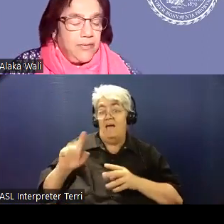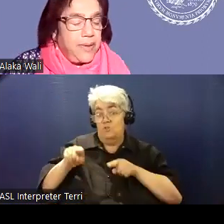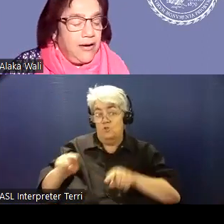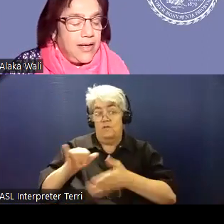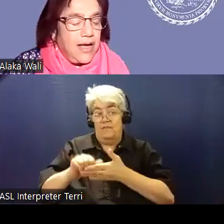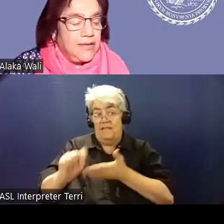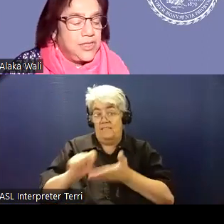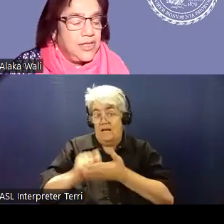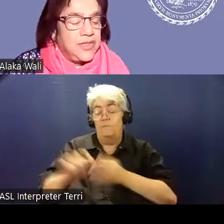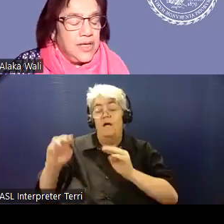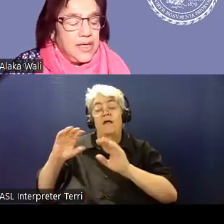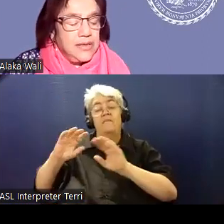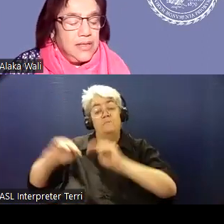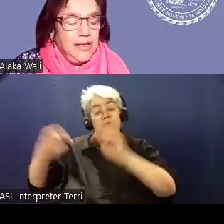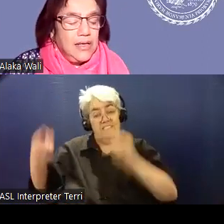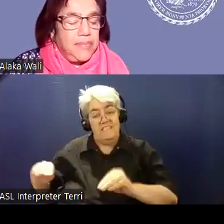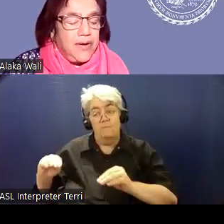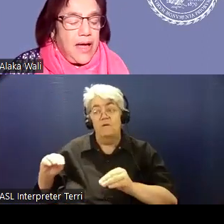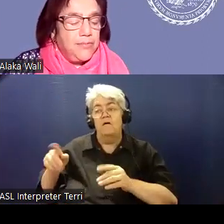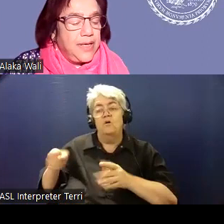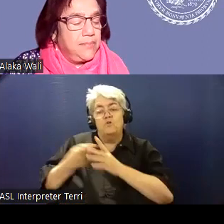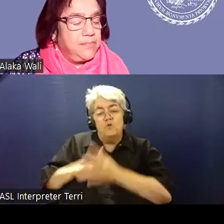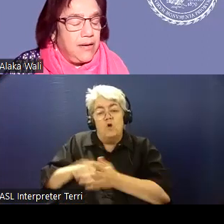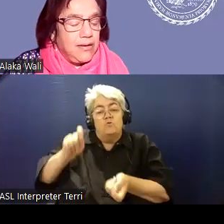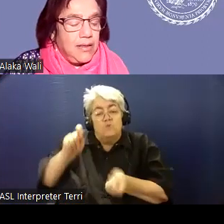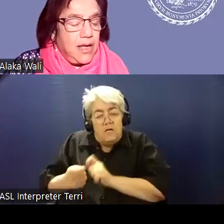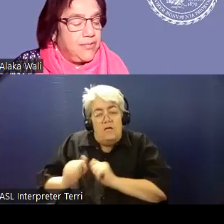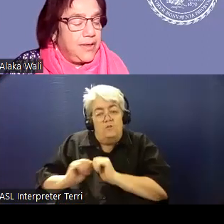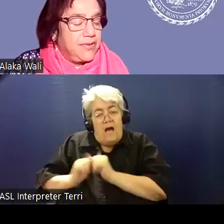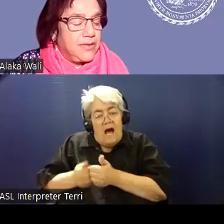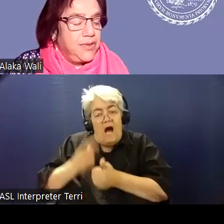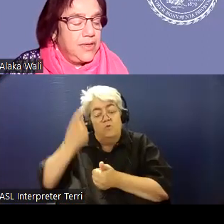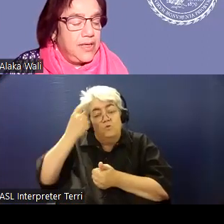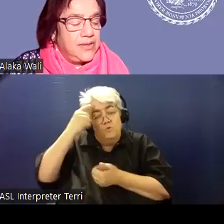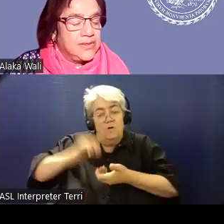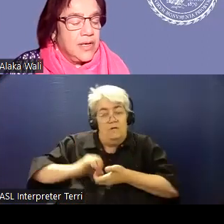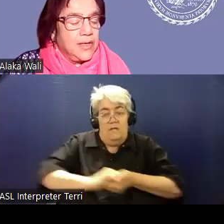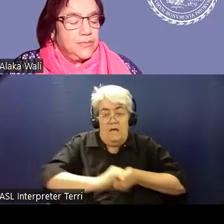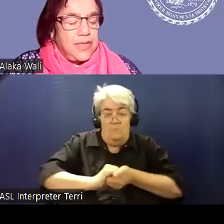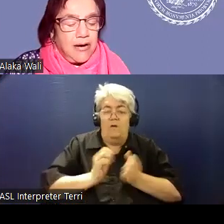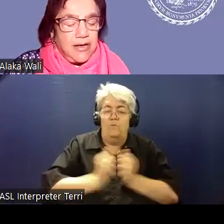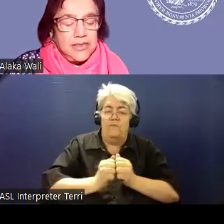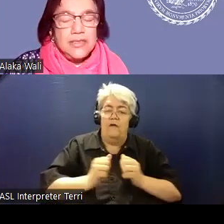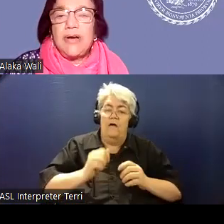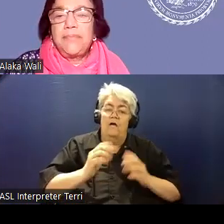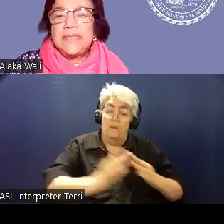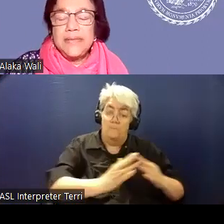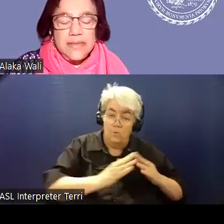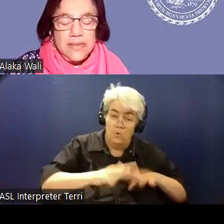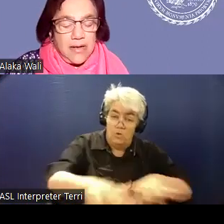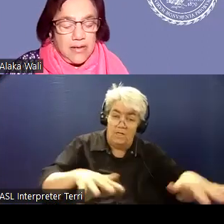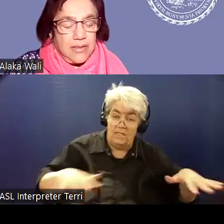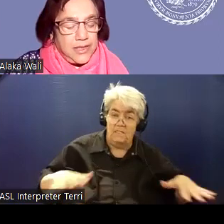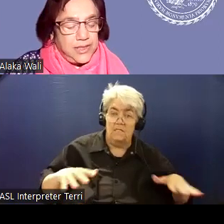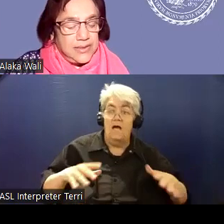beginning of a paradigm shift in thinking about how we can better collaborate with communities whose heritage is